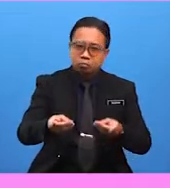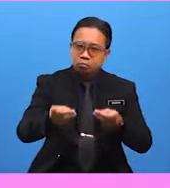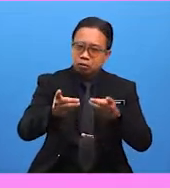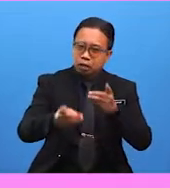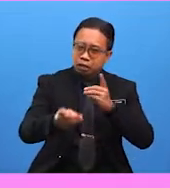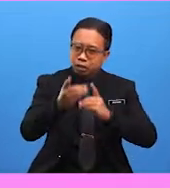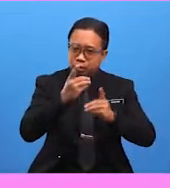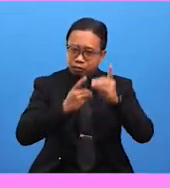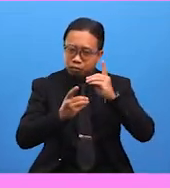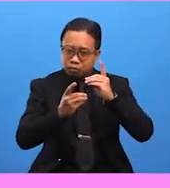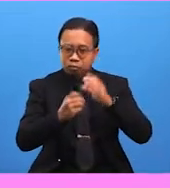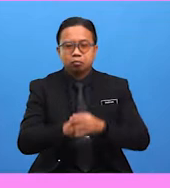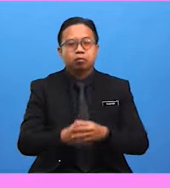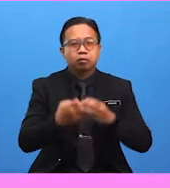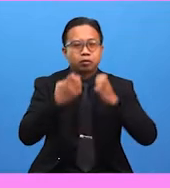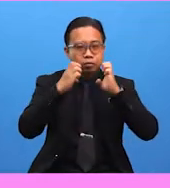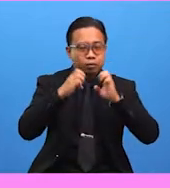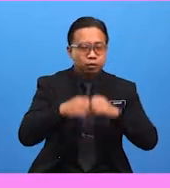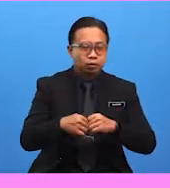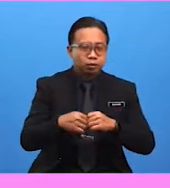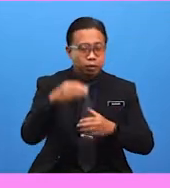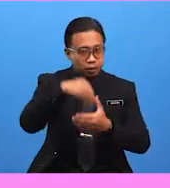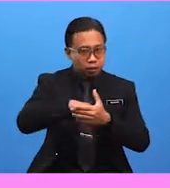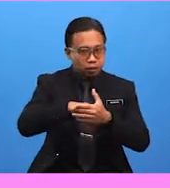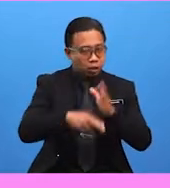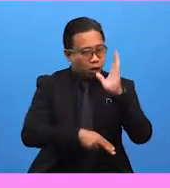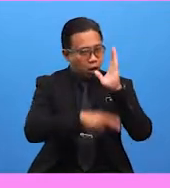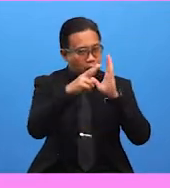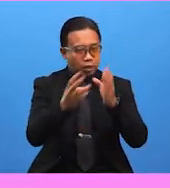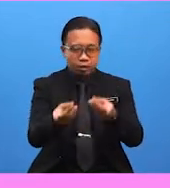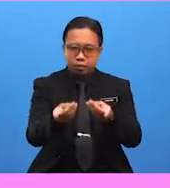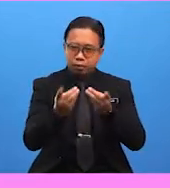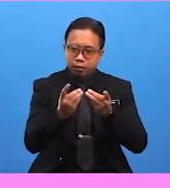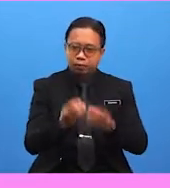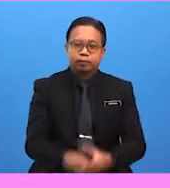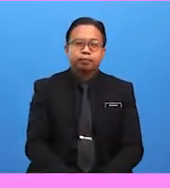experiences are going to be in high demand.